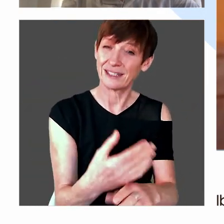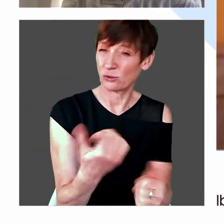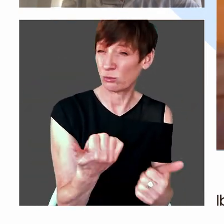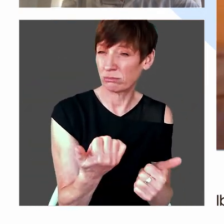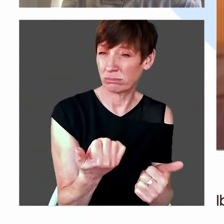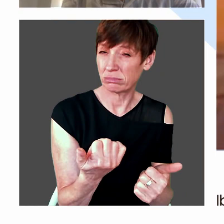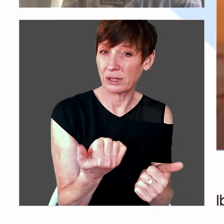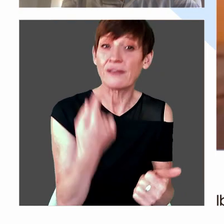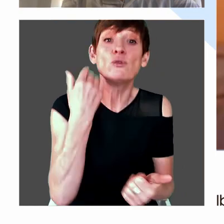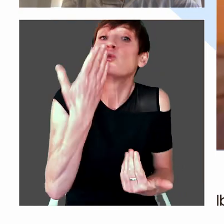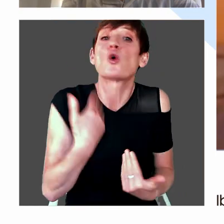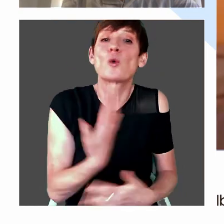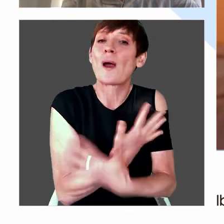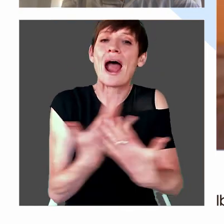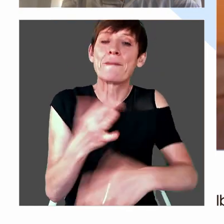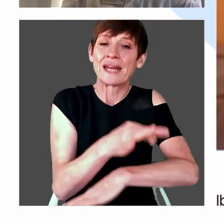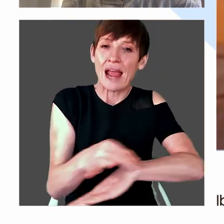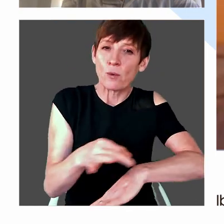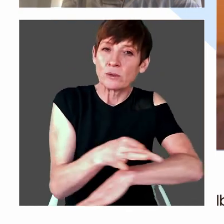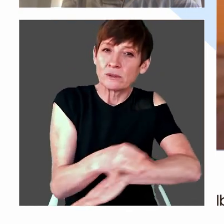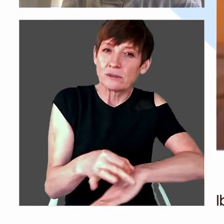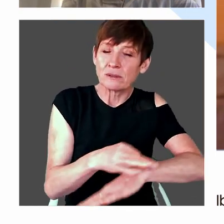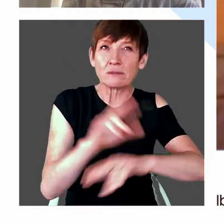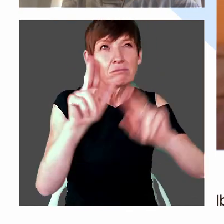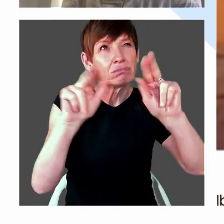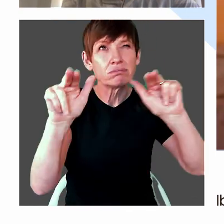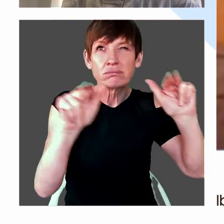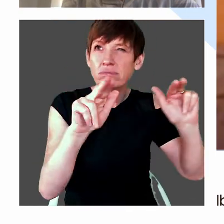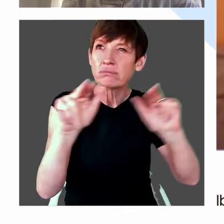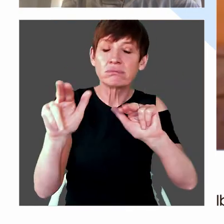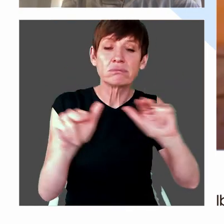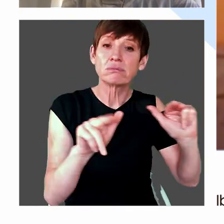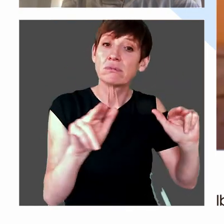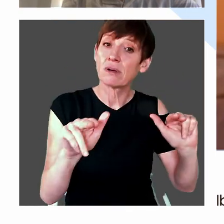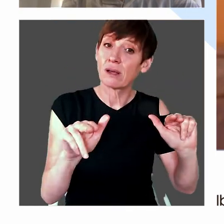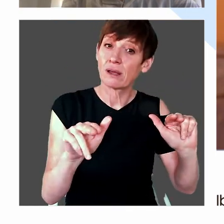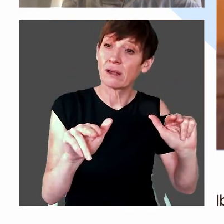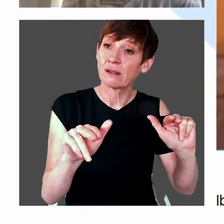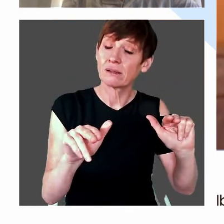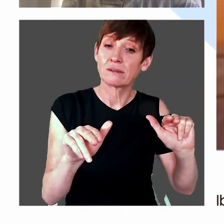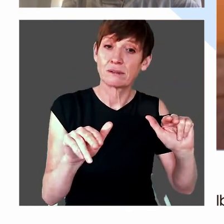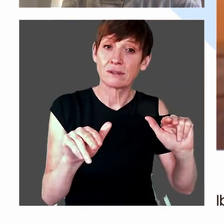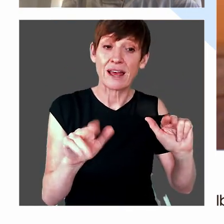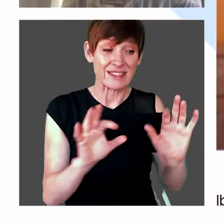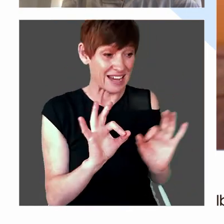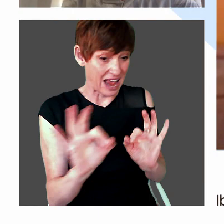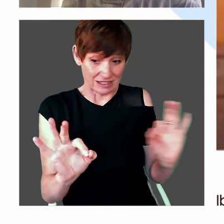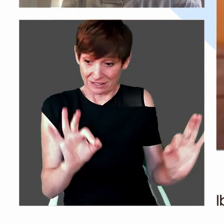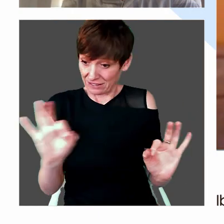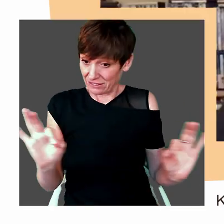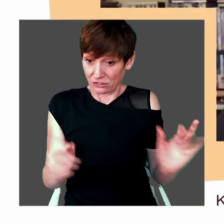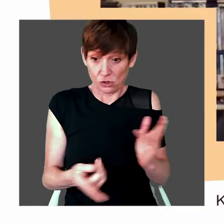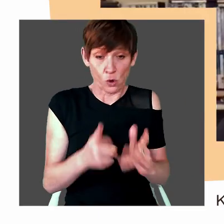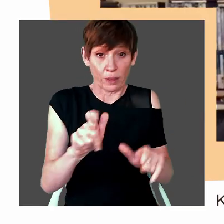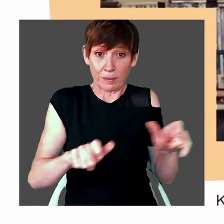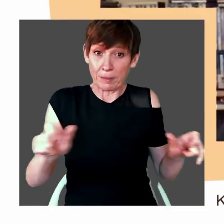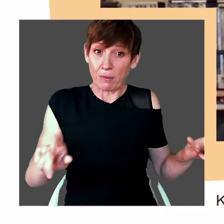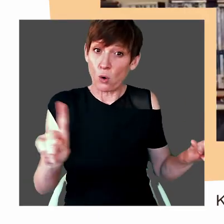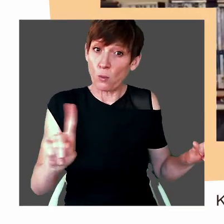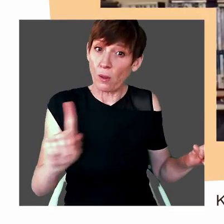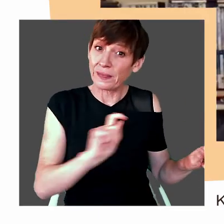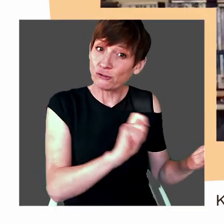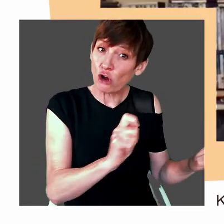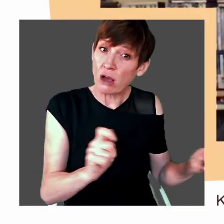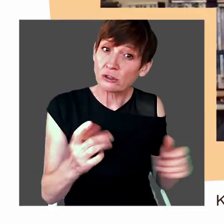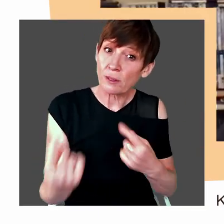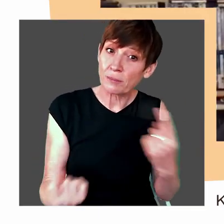if you don't know how long it's going to take you, and just asking around how much people are charging. But yeah, I think